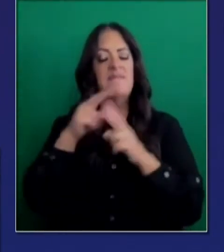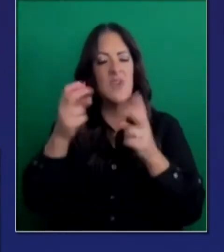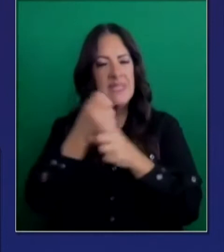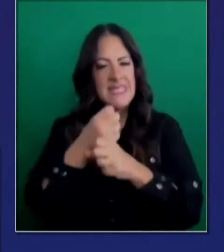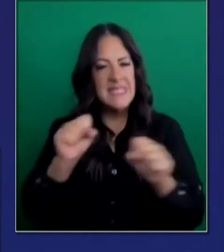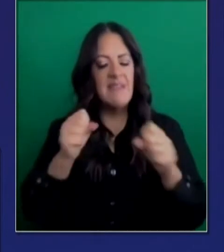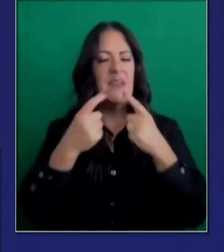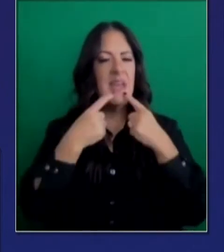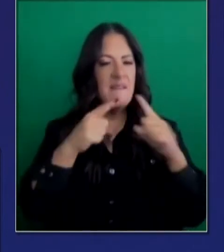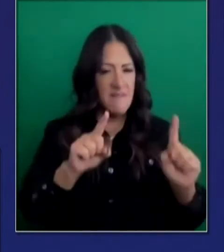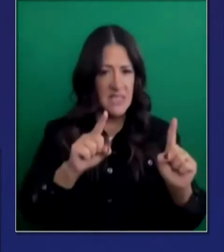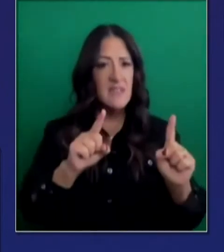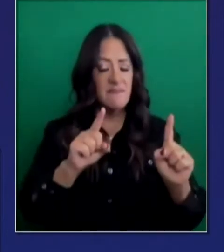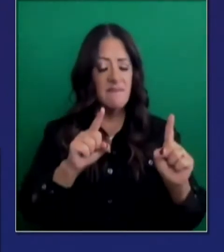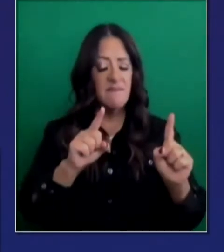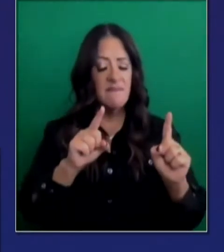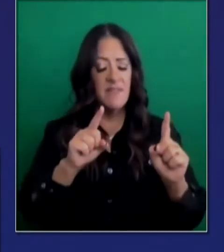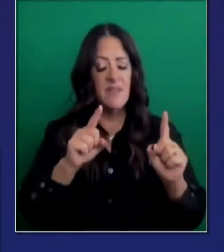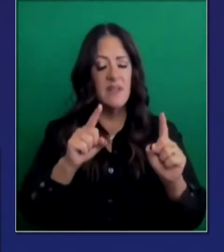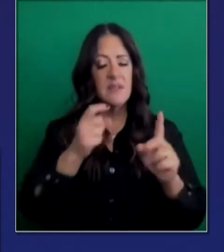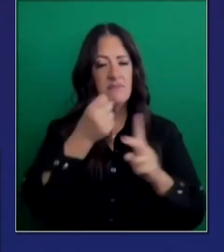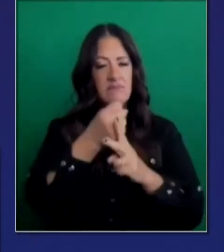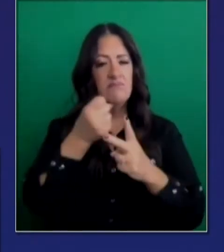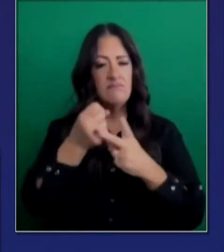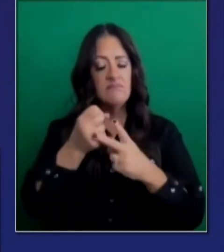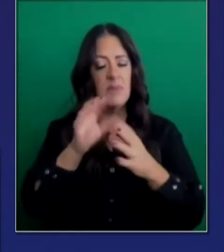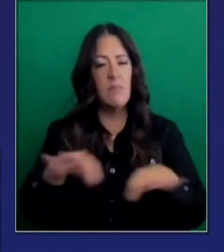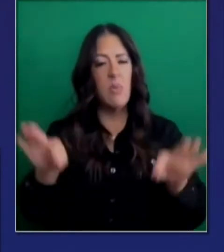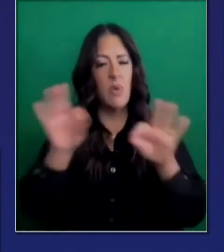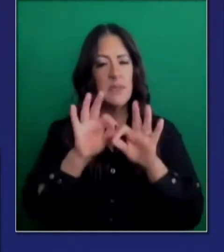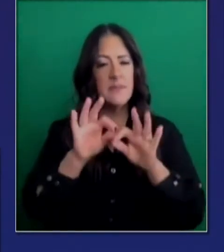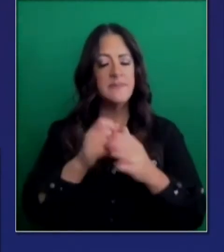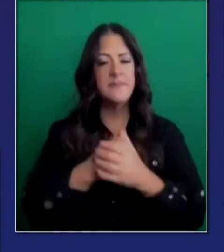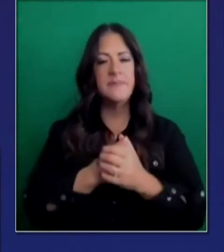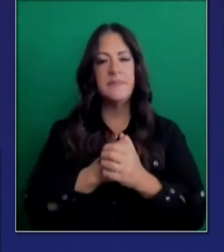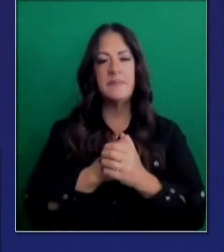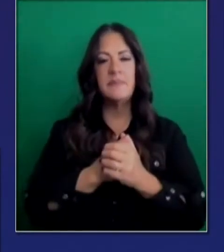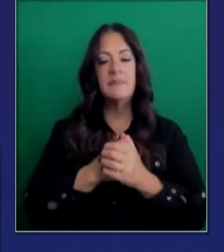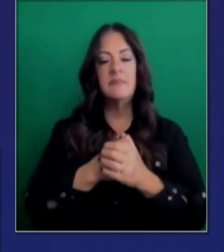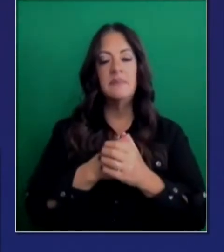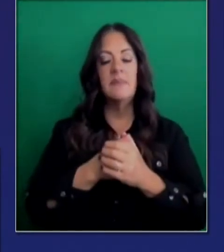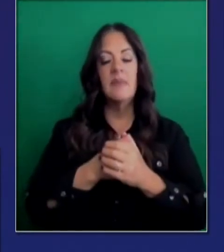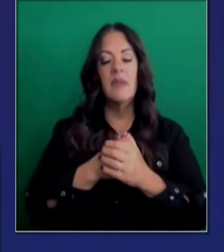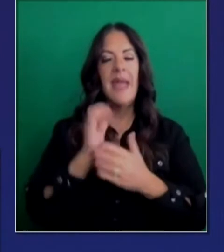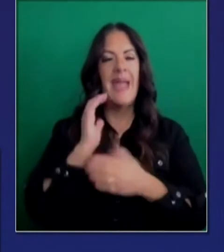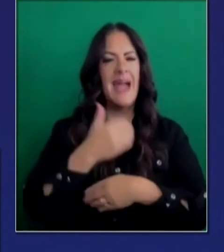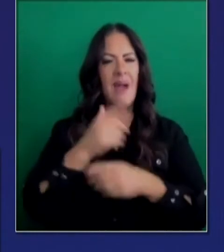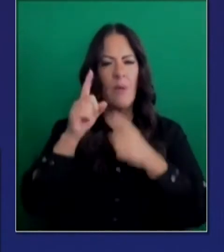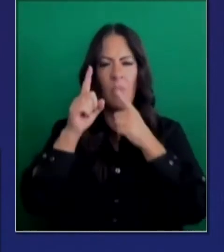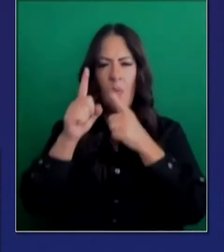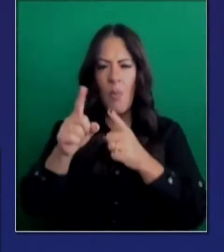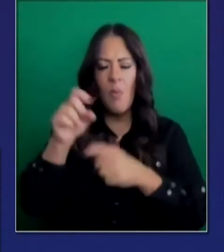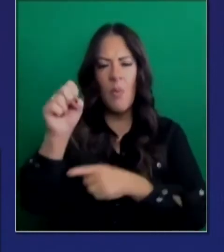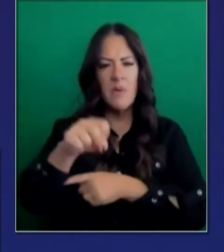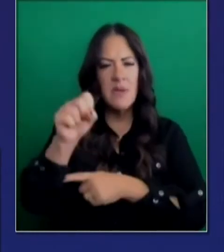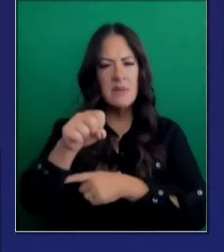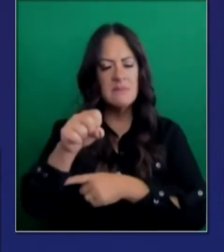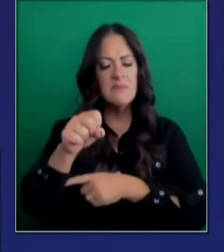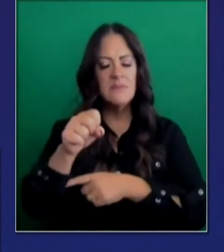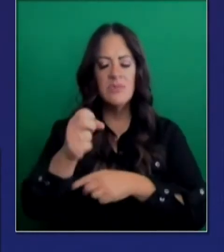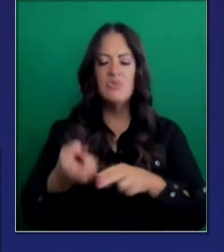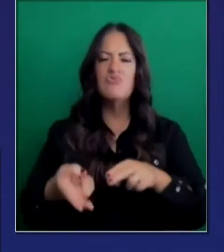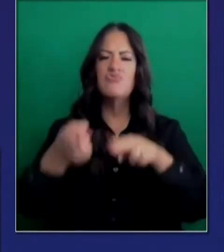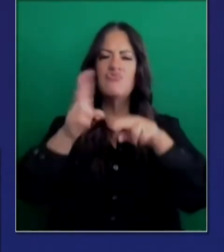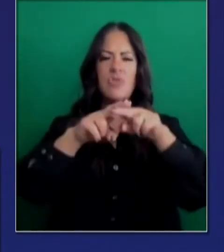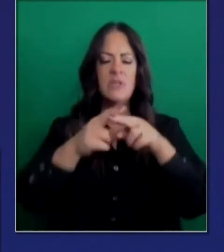hand. The last thing I would say is absolutely our goal is to increase the